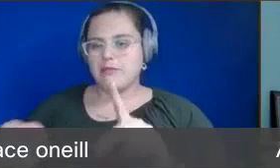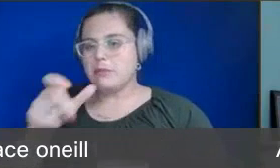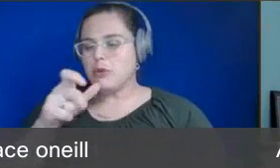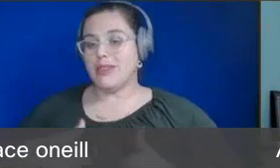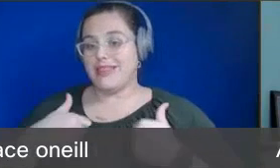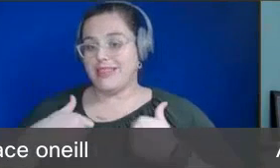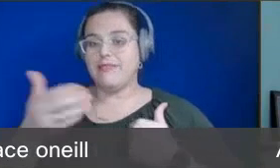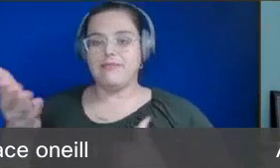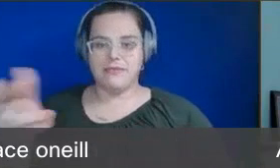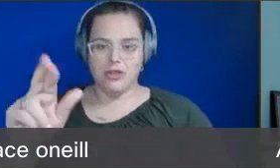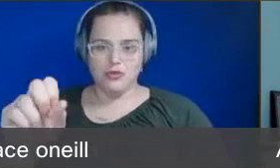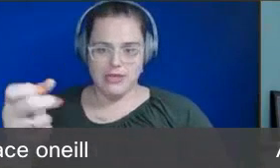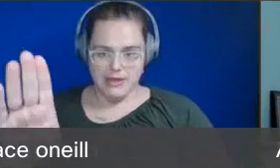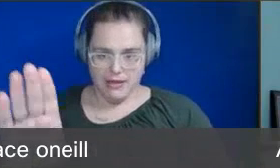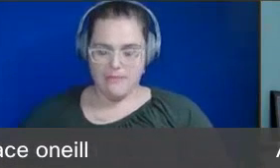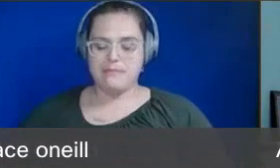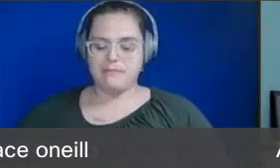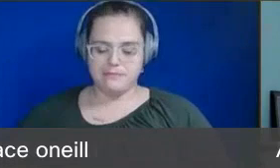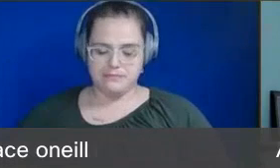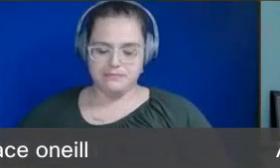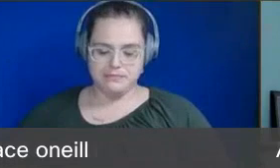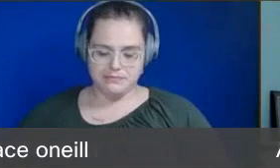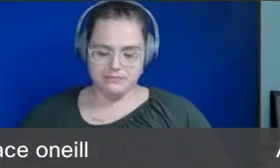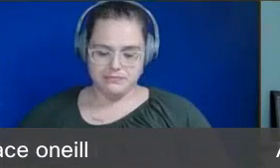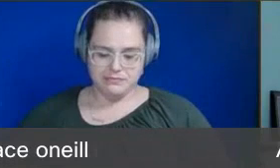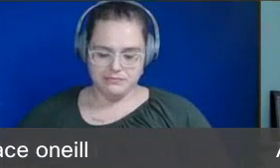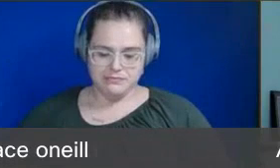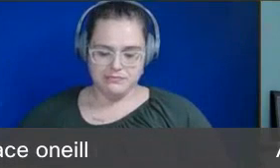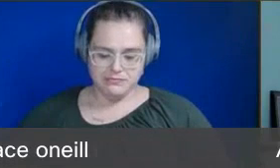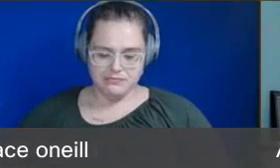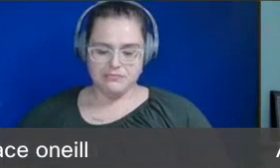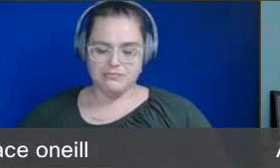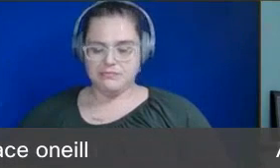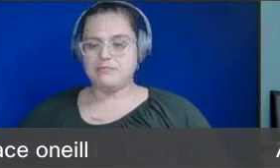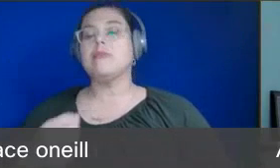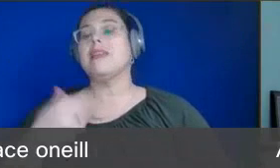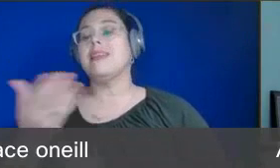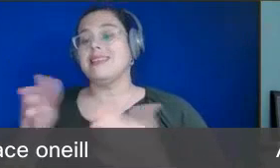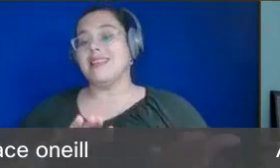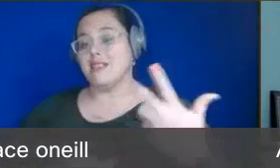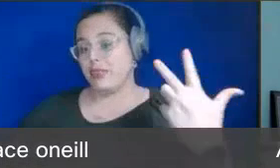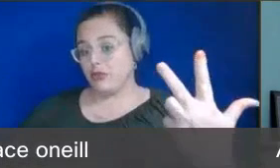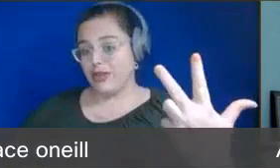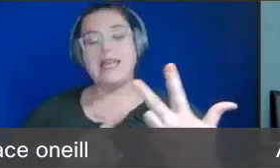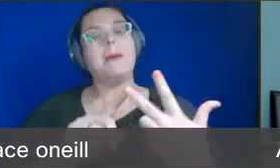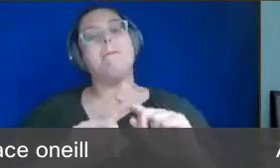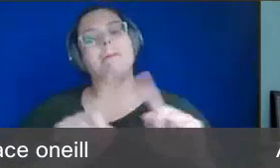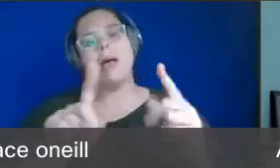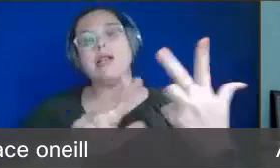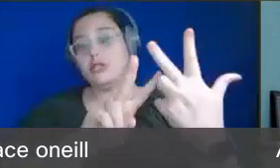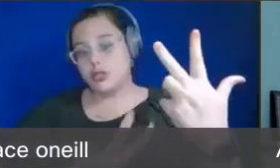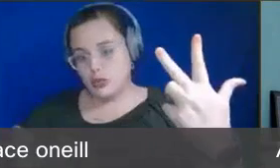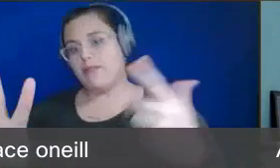in residential habilitation who have contracted COVID. We've had 3 deaths, but just 2 are confirmed COVID